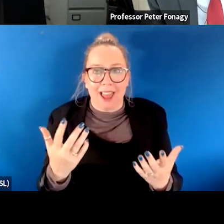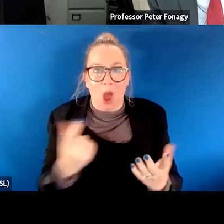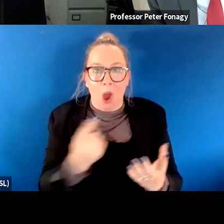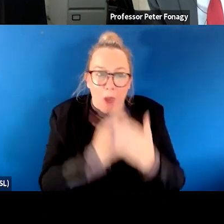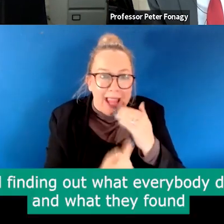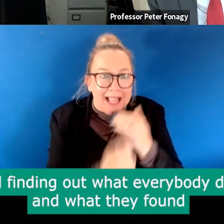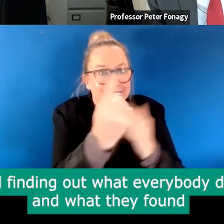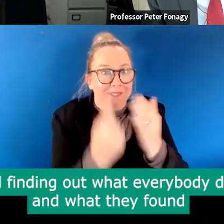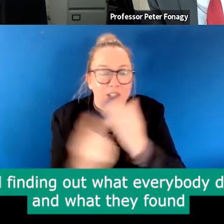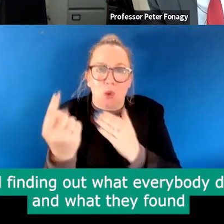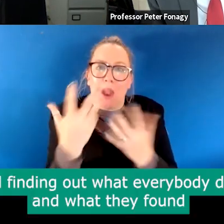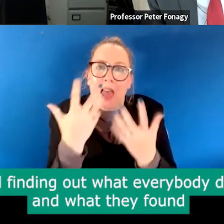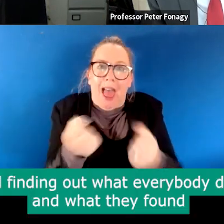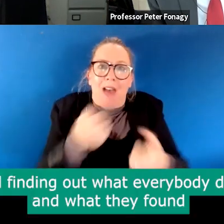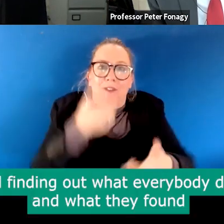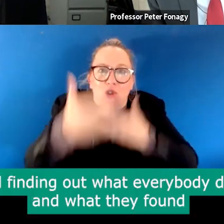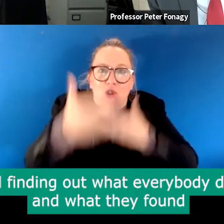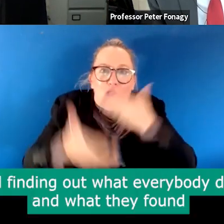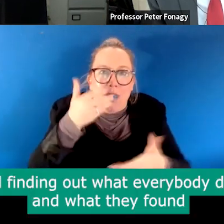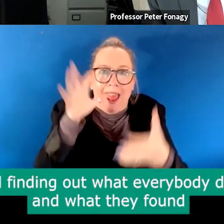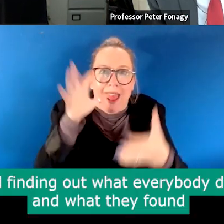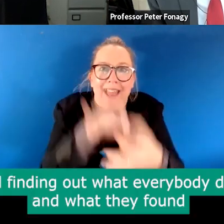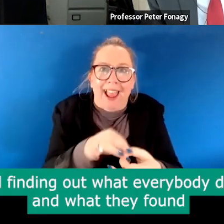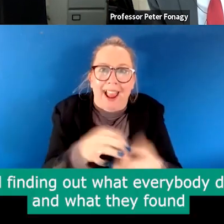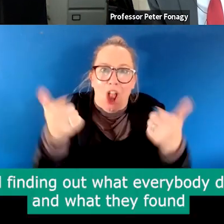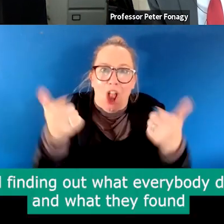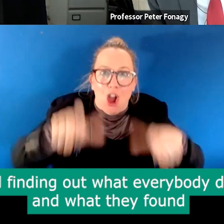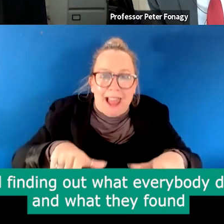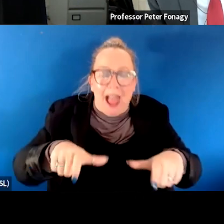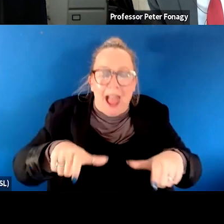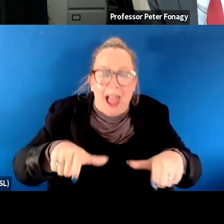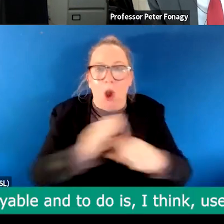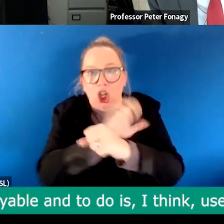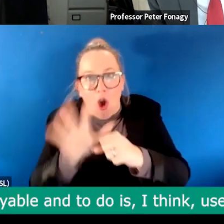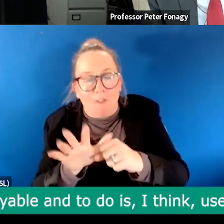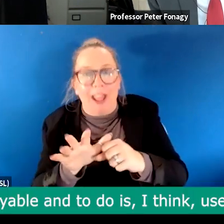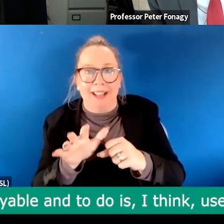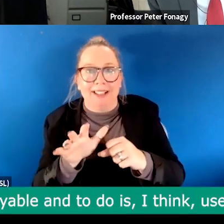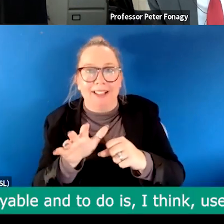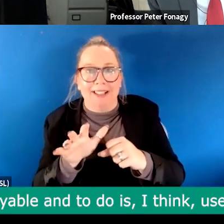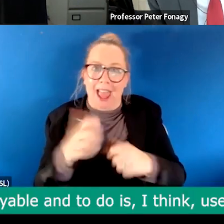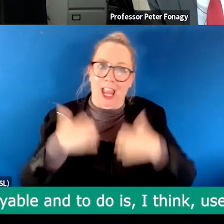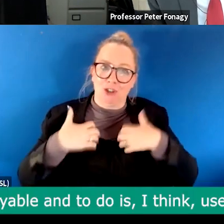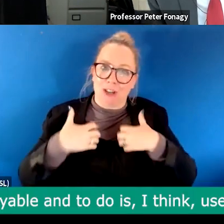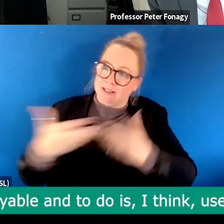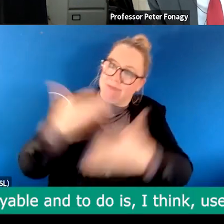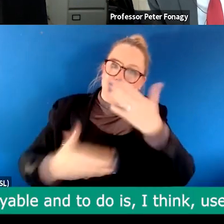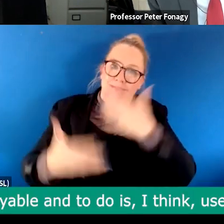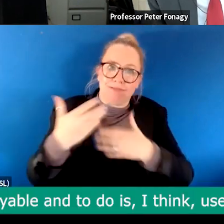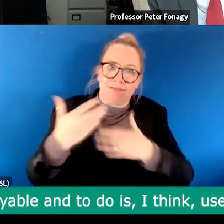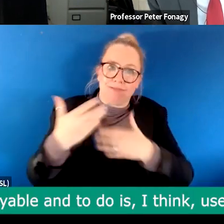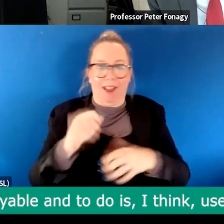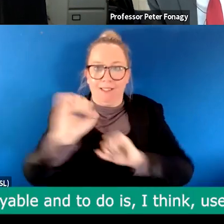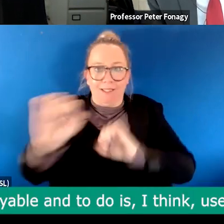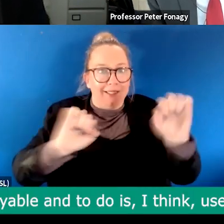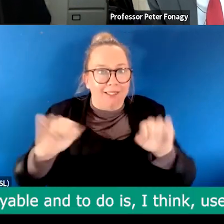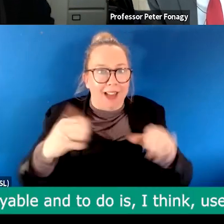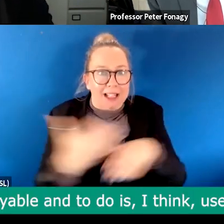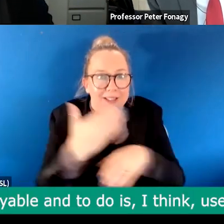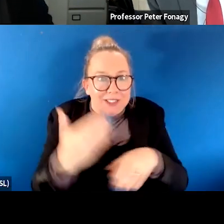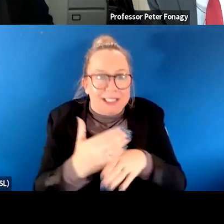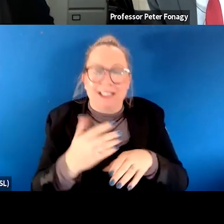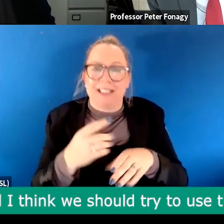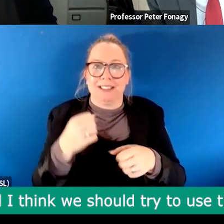story, and finding out what everybody did and what they found enjoyable and to do is, I